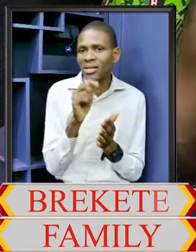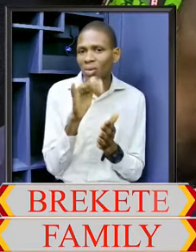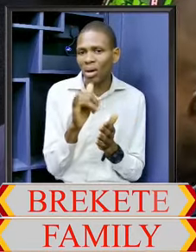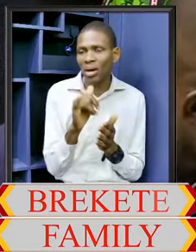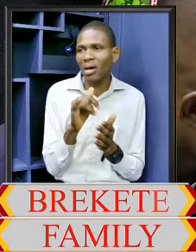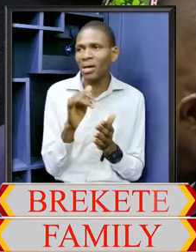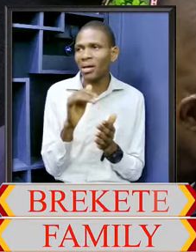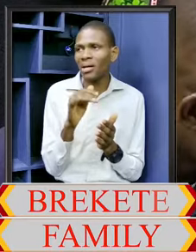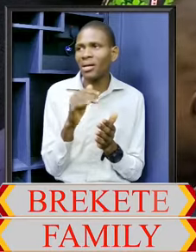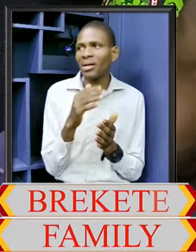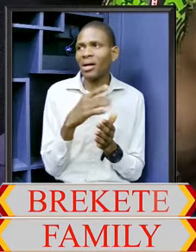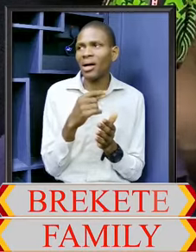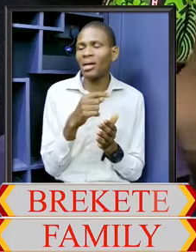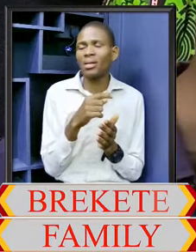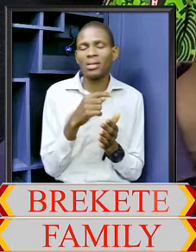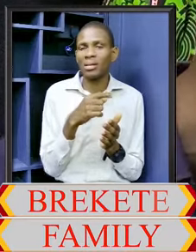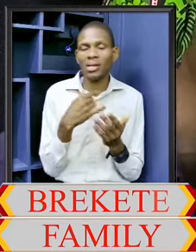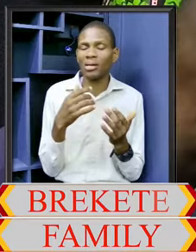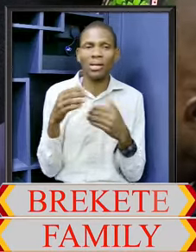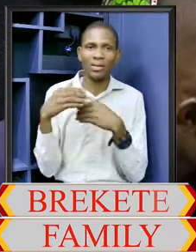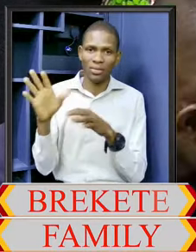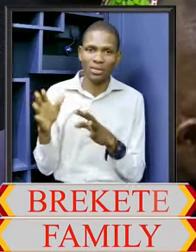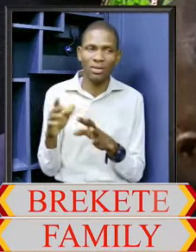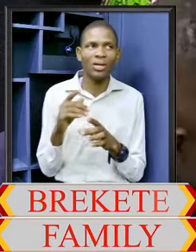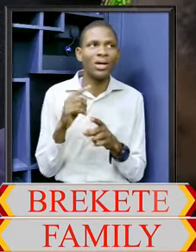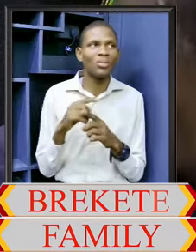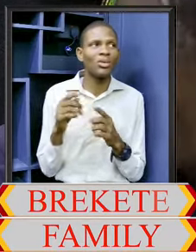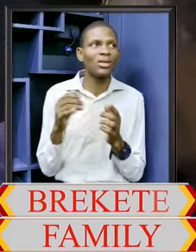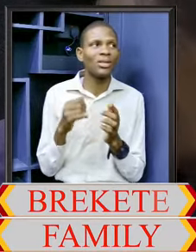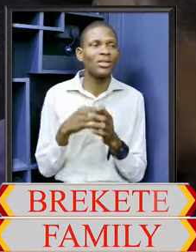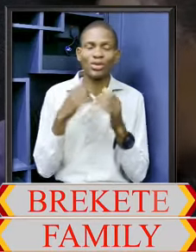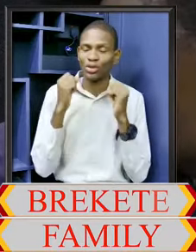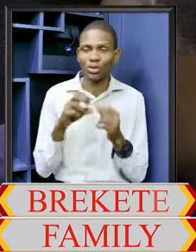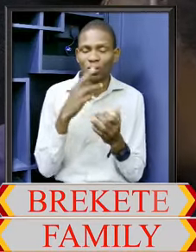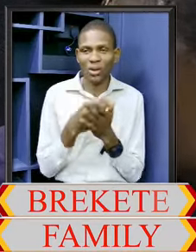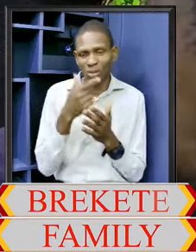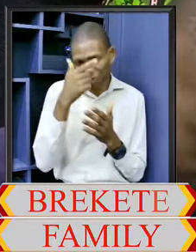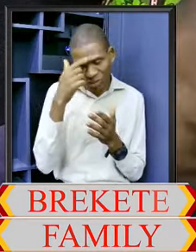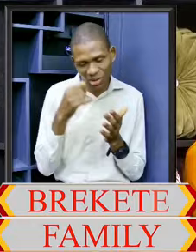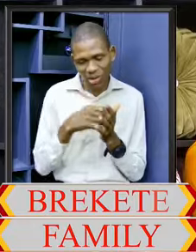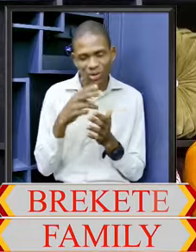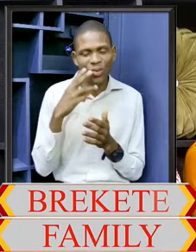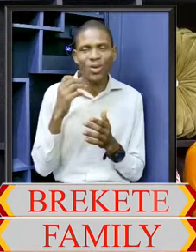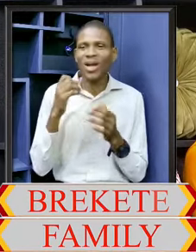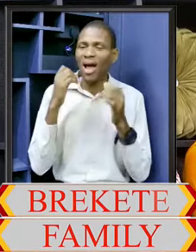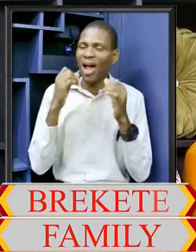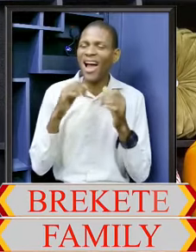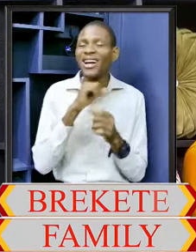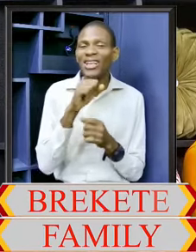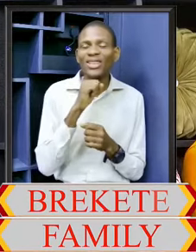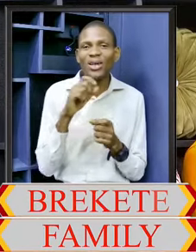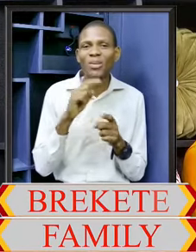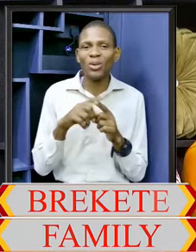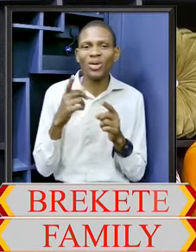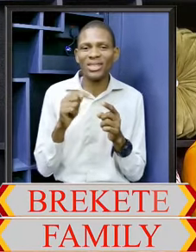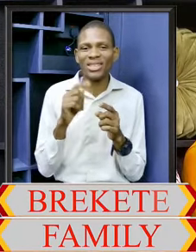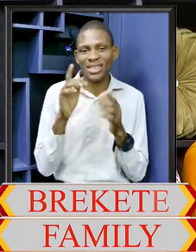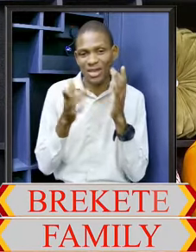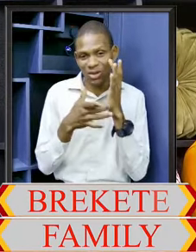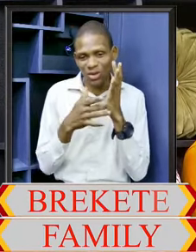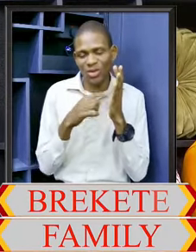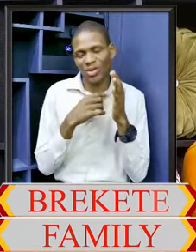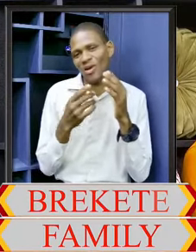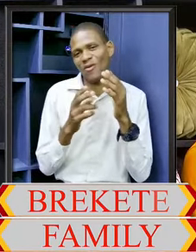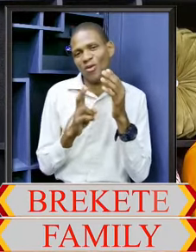that decoder we don't face them out. Mm. But now strong way well, oh, yes, because sir. Now iron way be. Yes, sir. But the technology, we don't upgrade